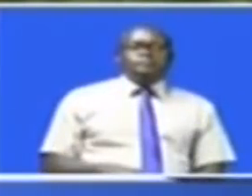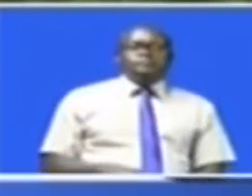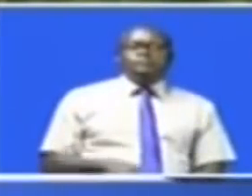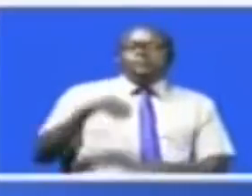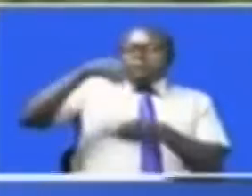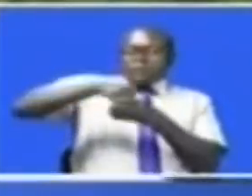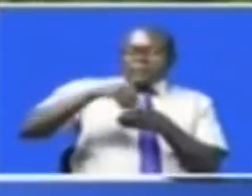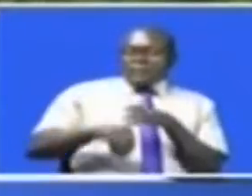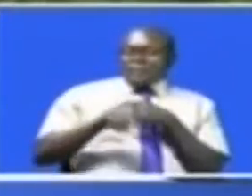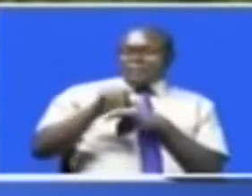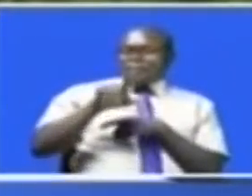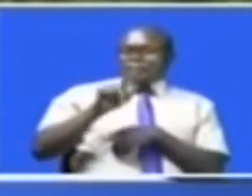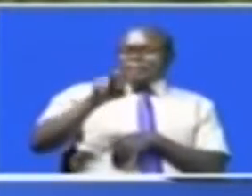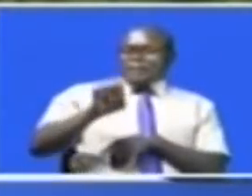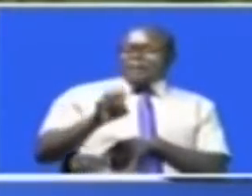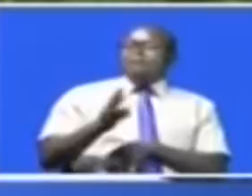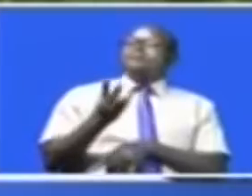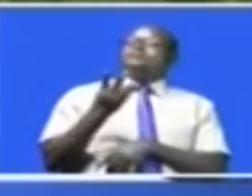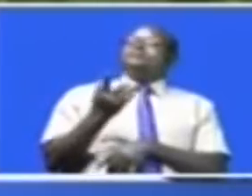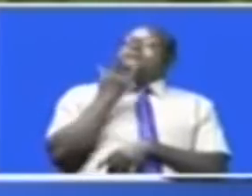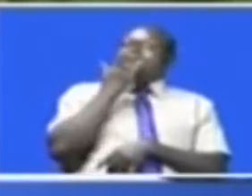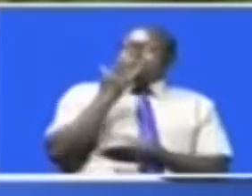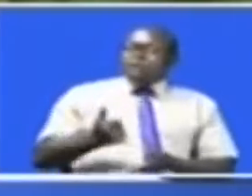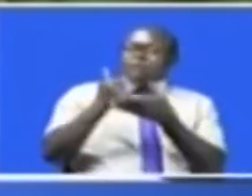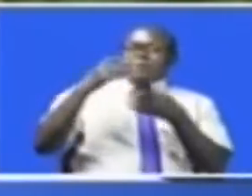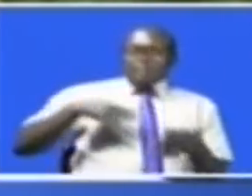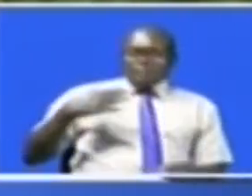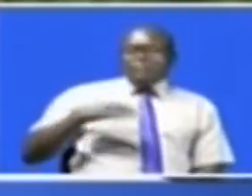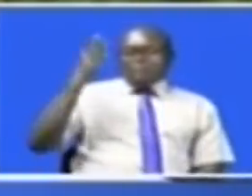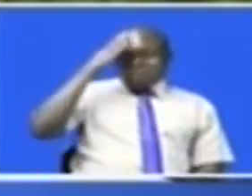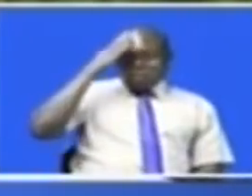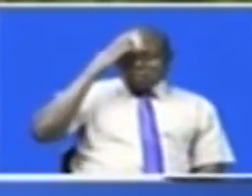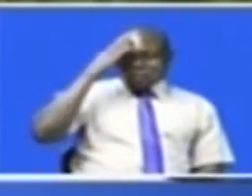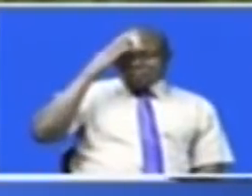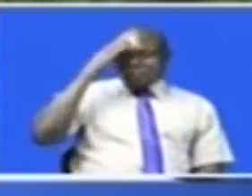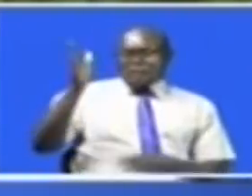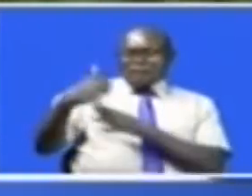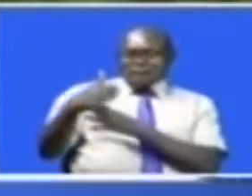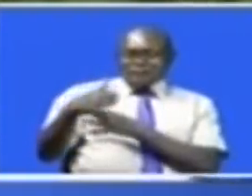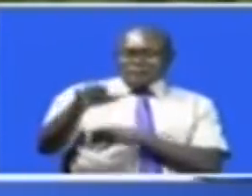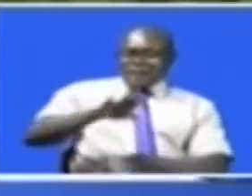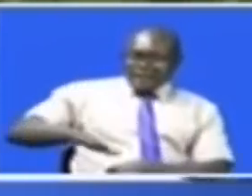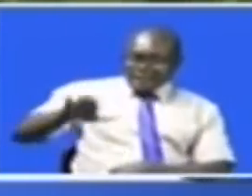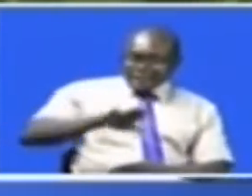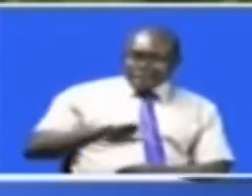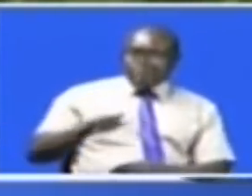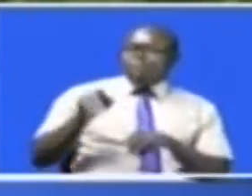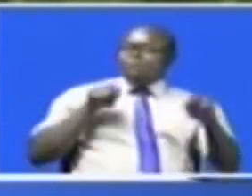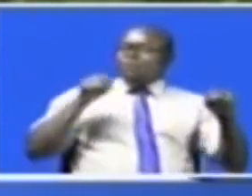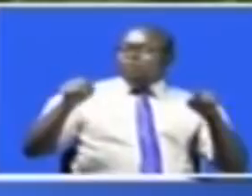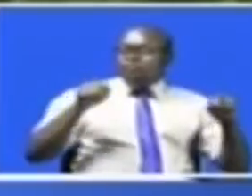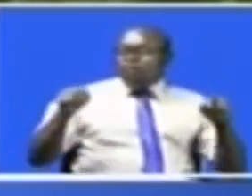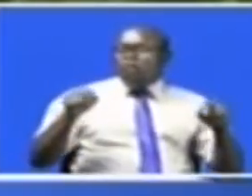Lake Victoria to help our people know the fish breeding areas, control